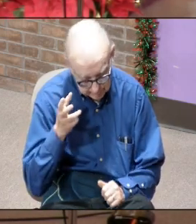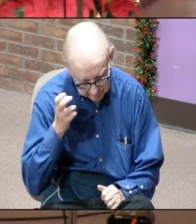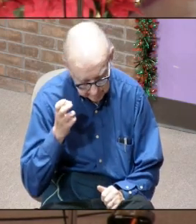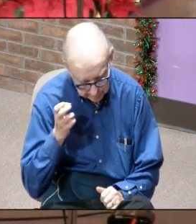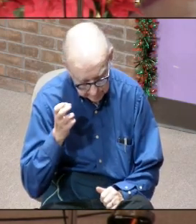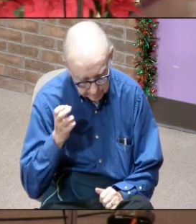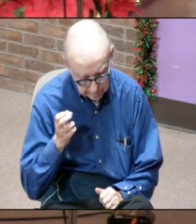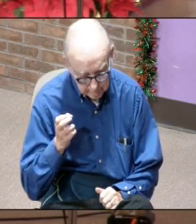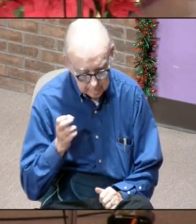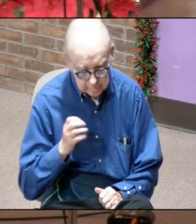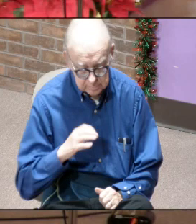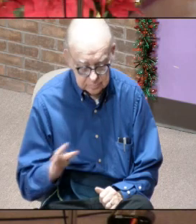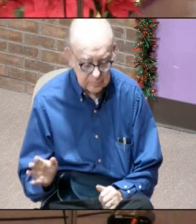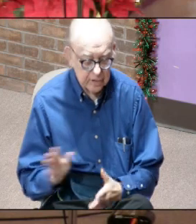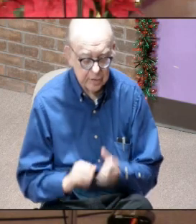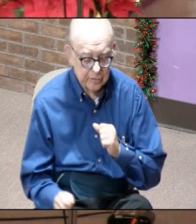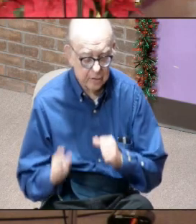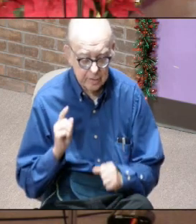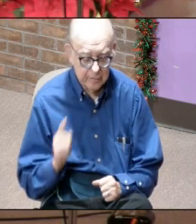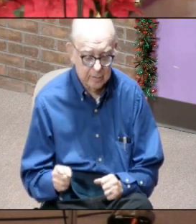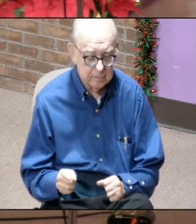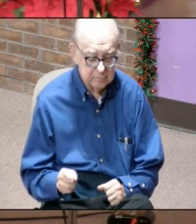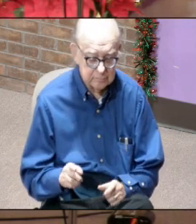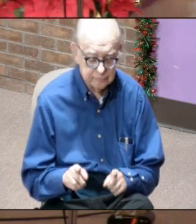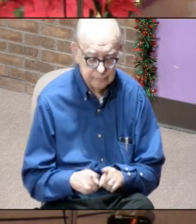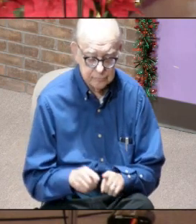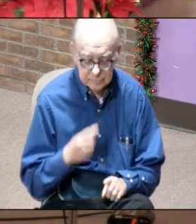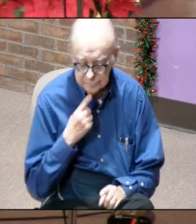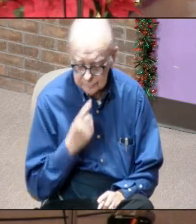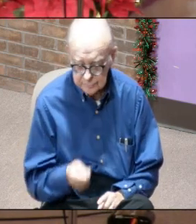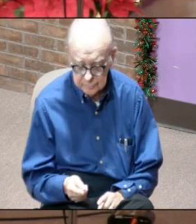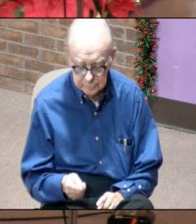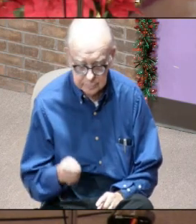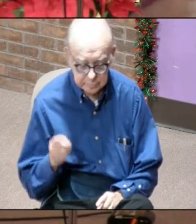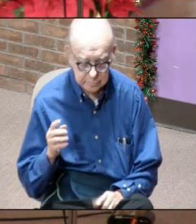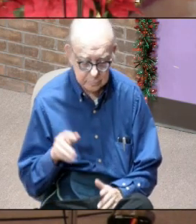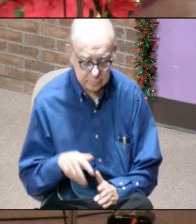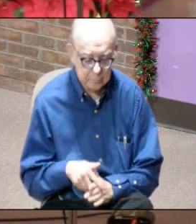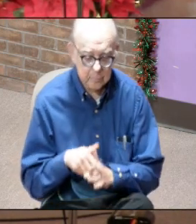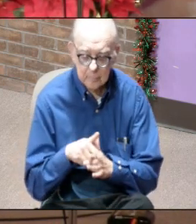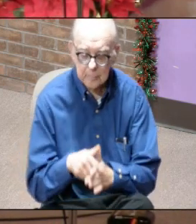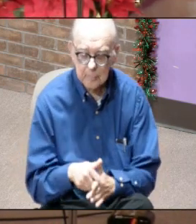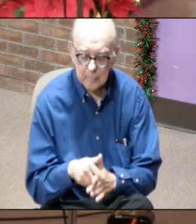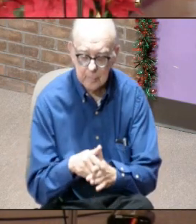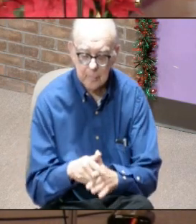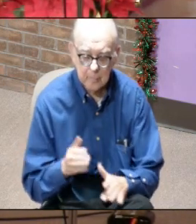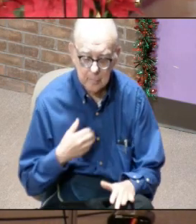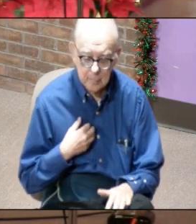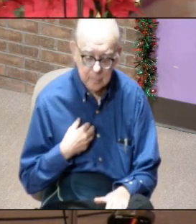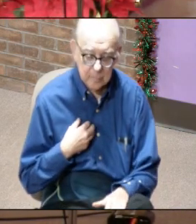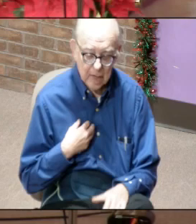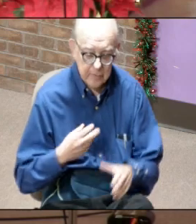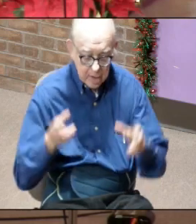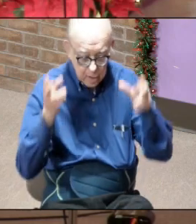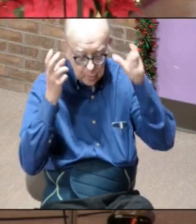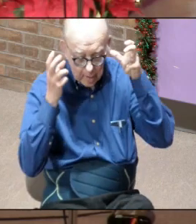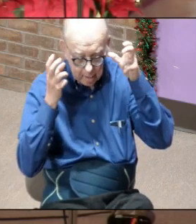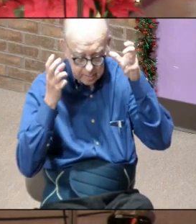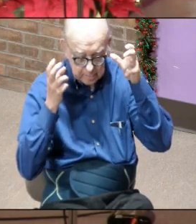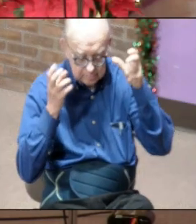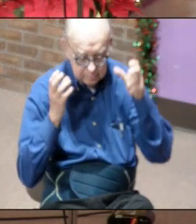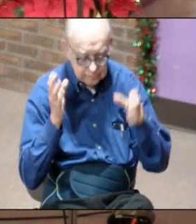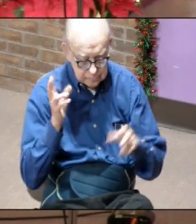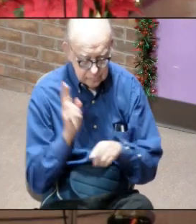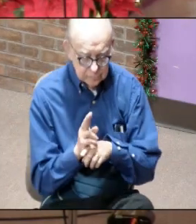Satan's demise and his destruction. It also said that the rider on the horse would have a crown. And